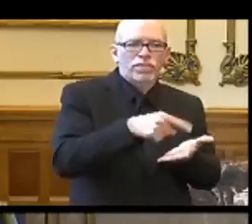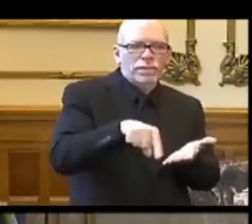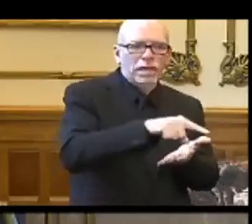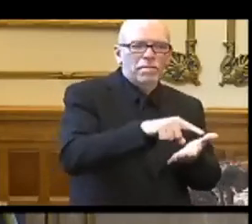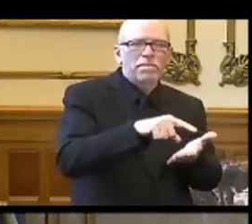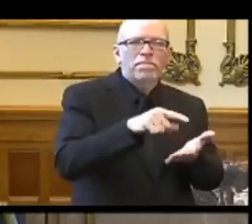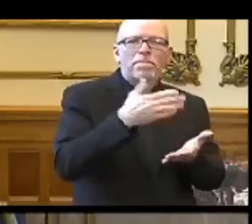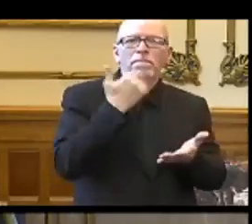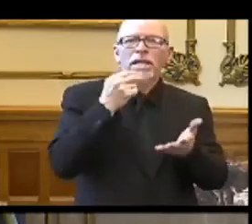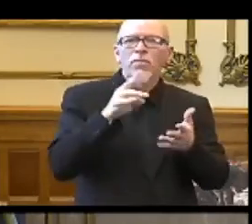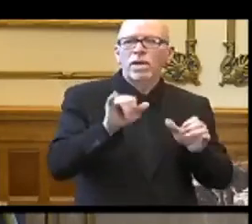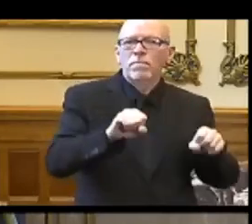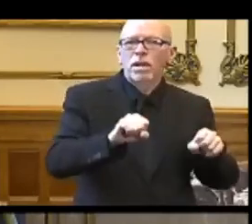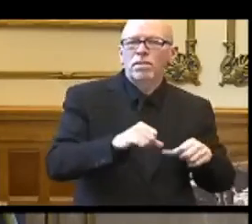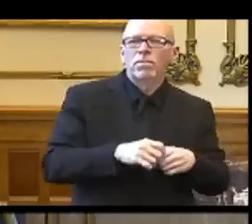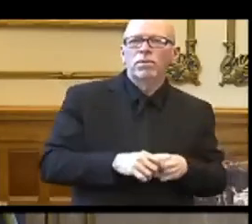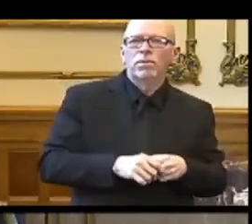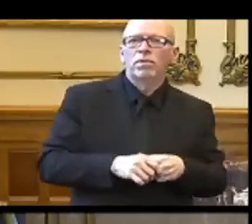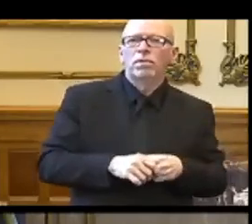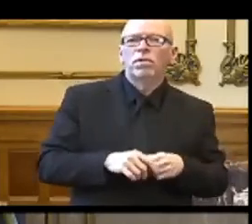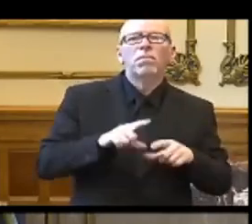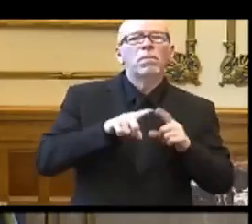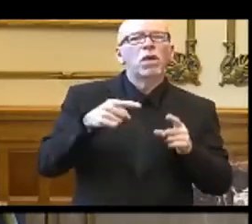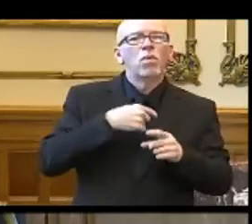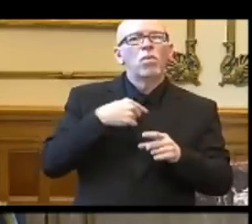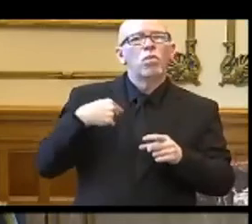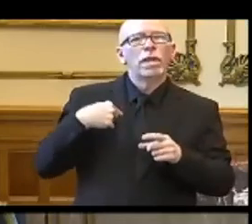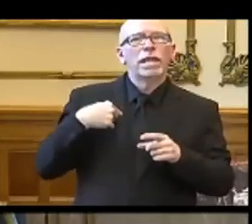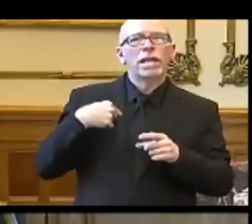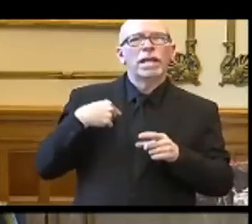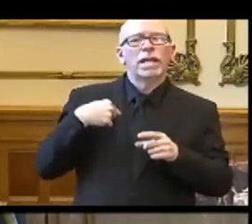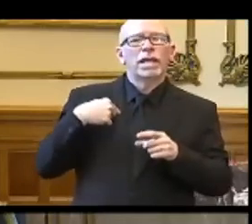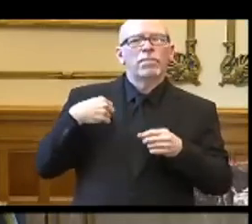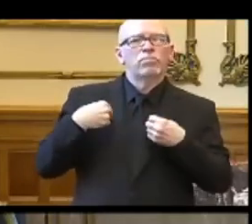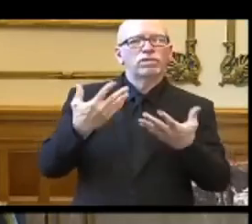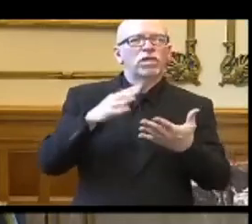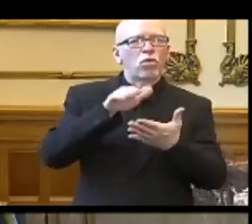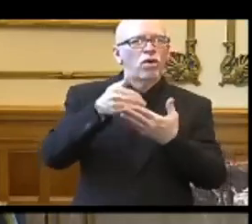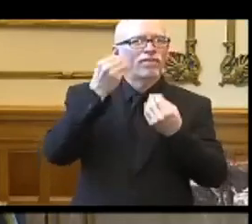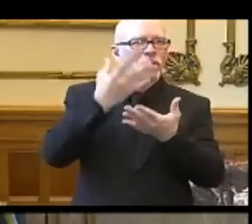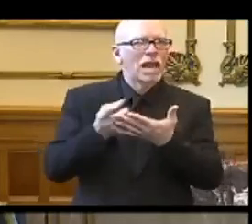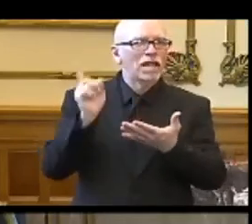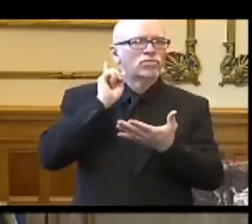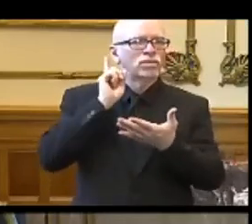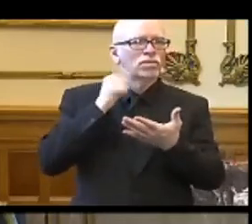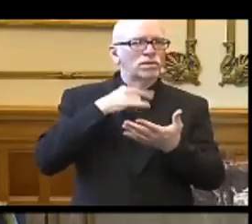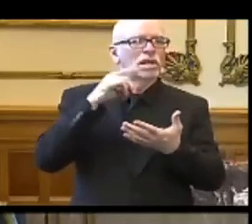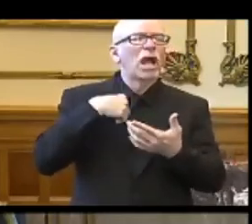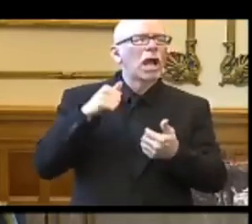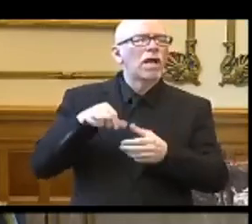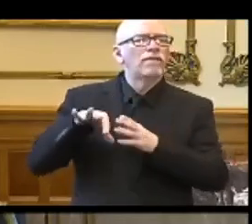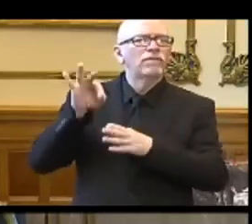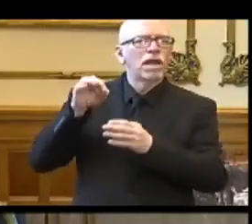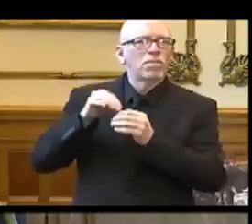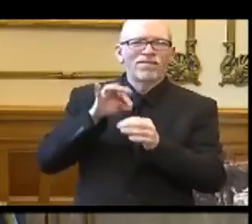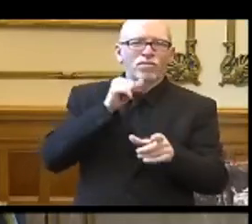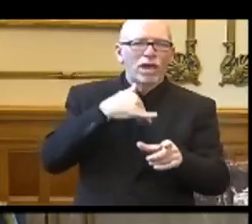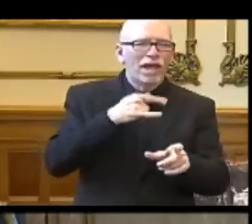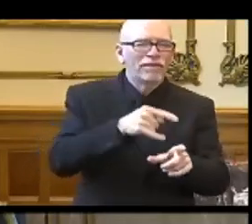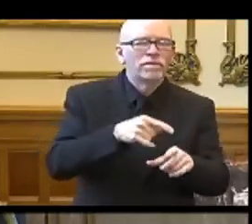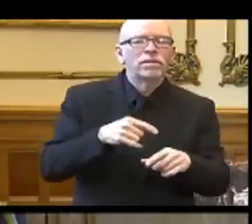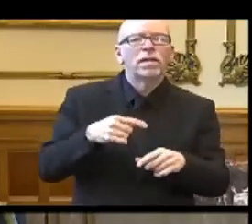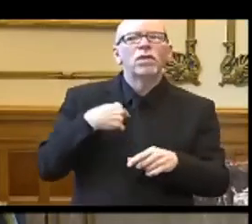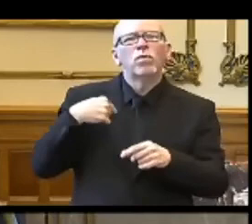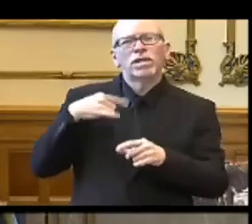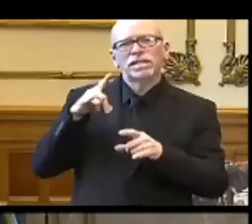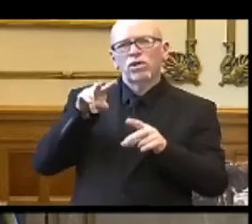the very best way possible. But we presented all of that information last week, and I can certainly get that for you if you don't have it. And we